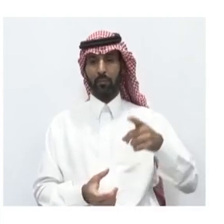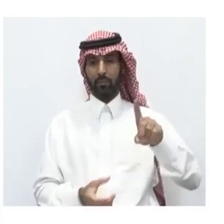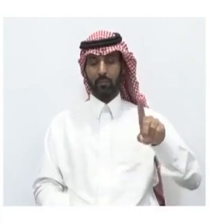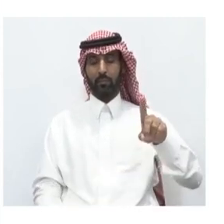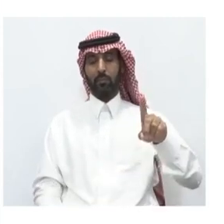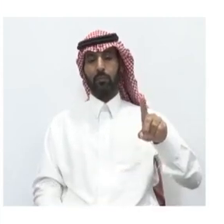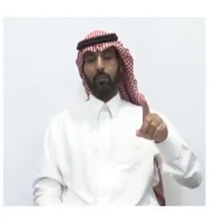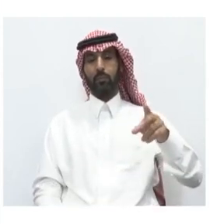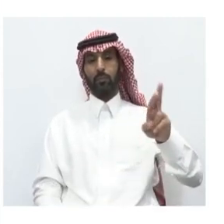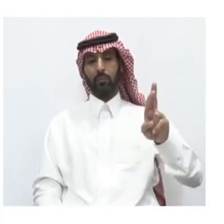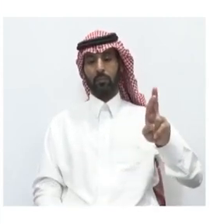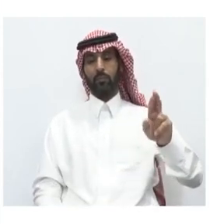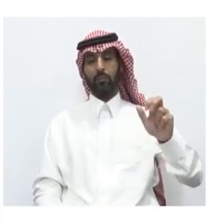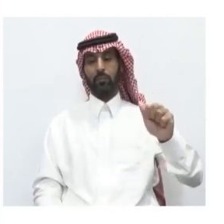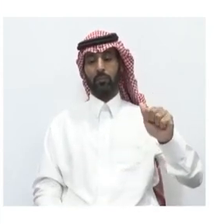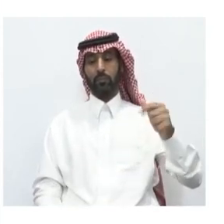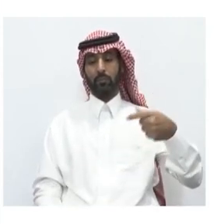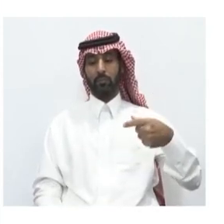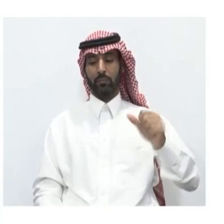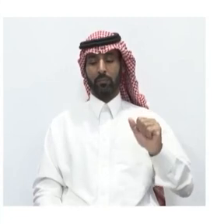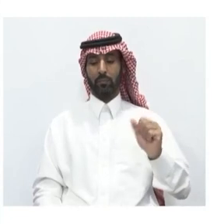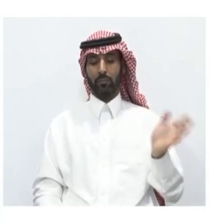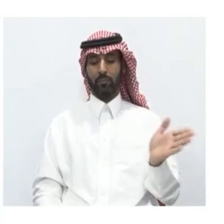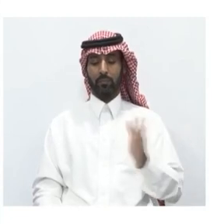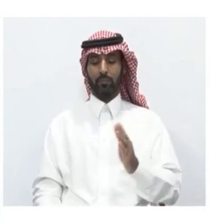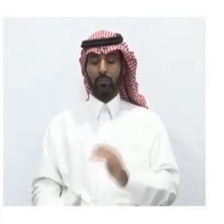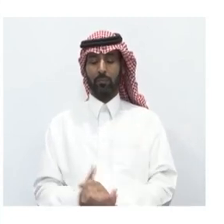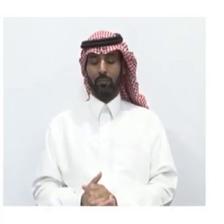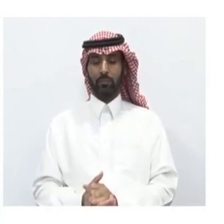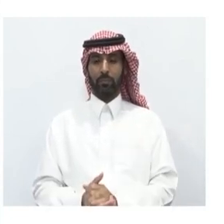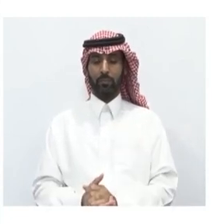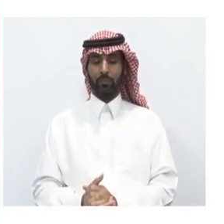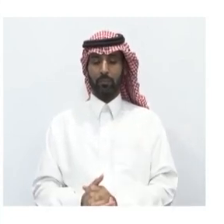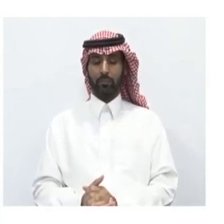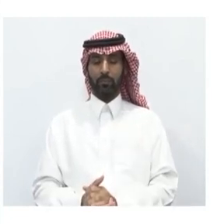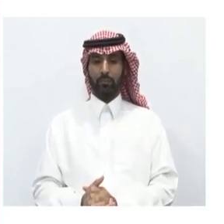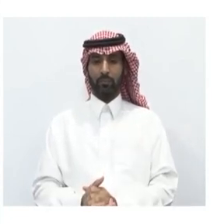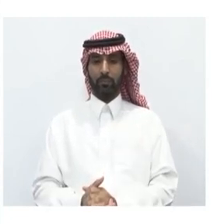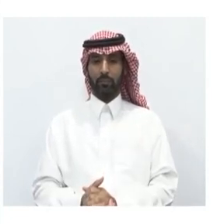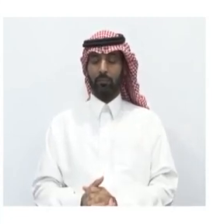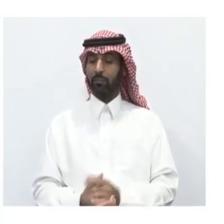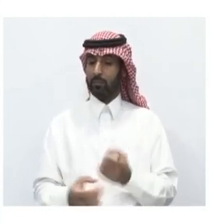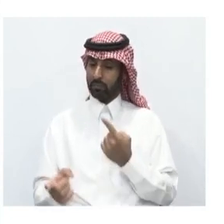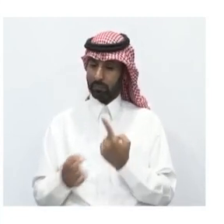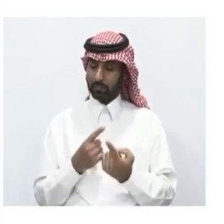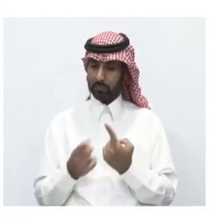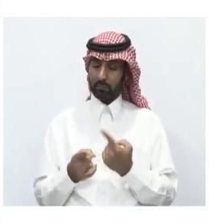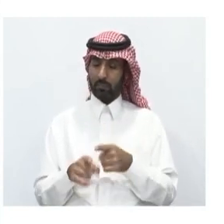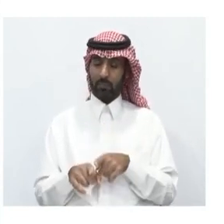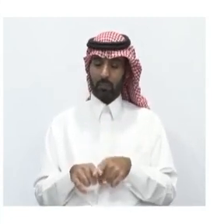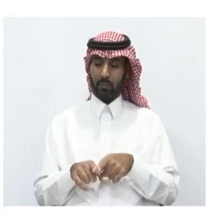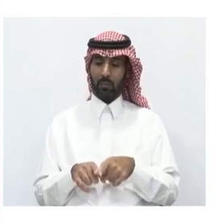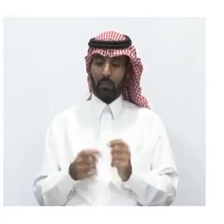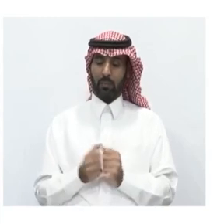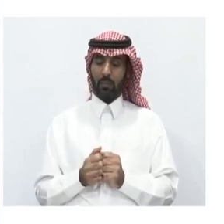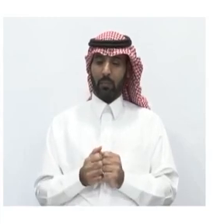crummy, are they formal or informal expressions? Of course, they are informal. Crummy especially is not